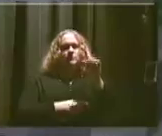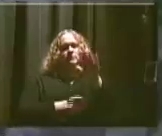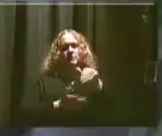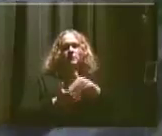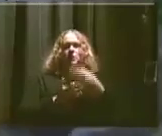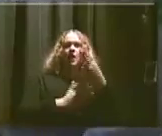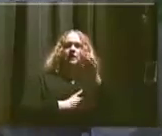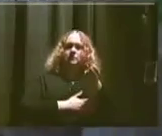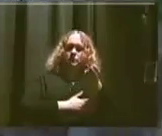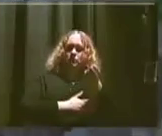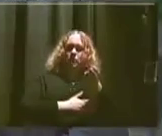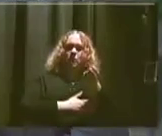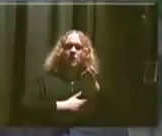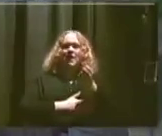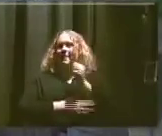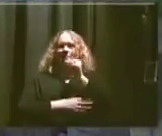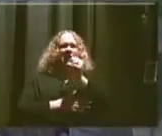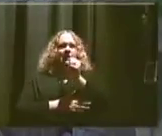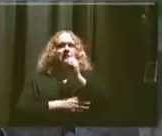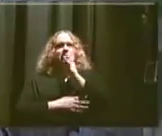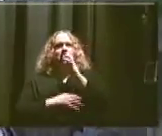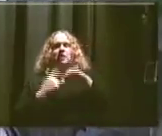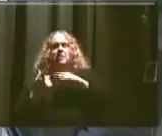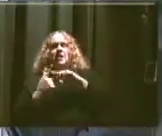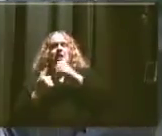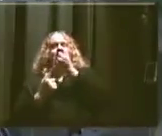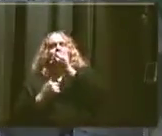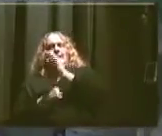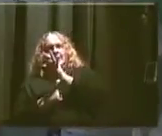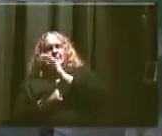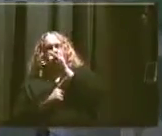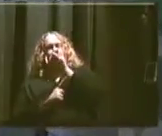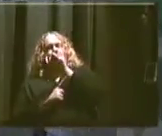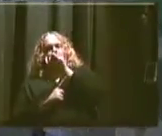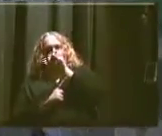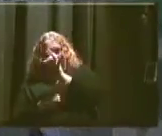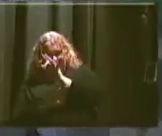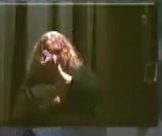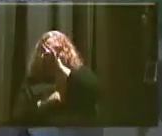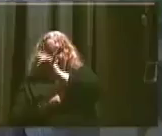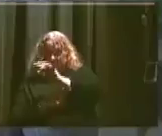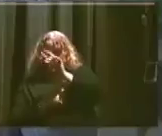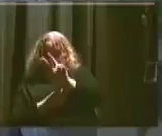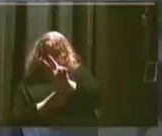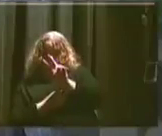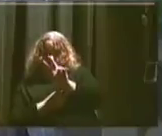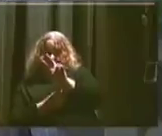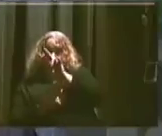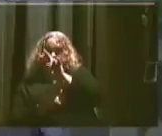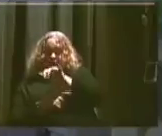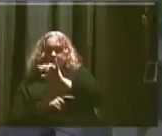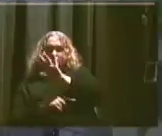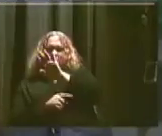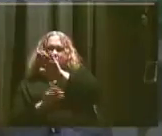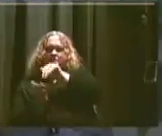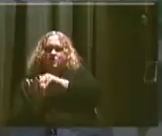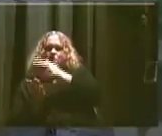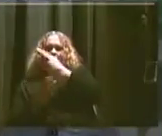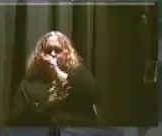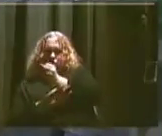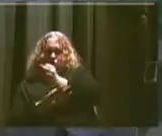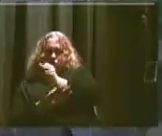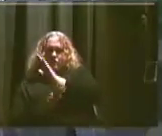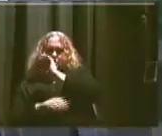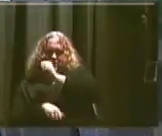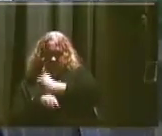to 1882 when Central was started, but I will talk about the magnet programs. The first magnet program